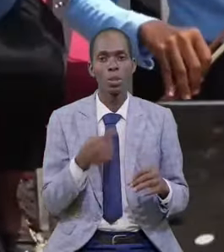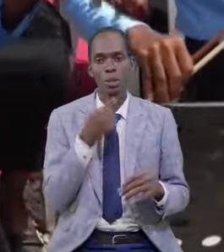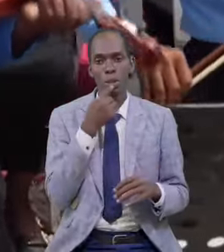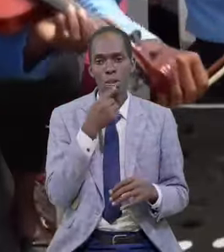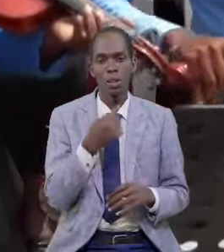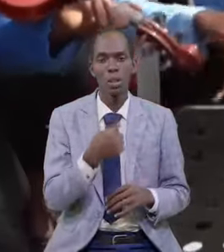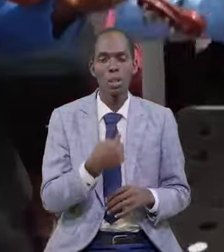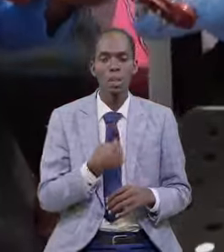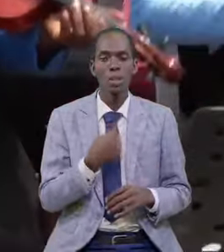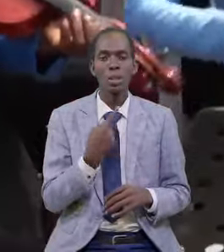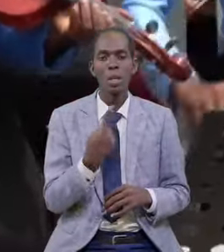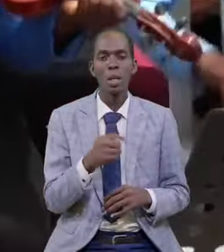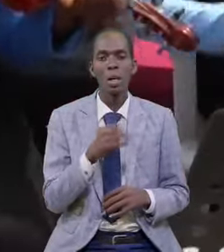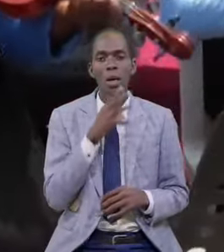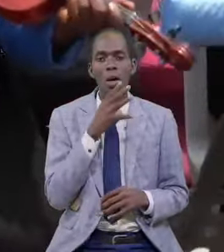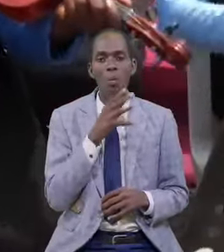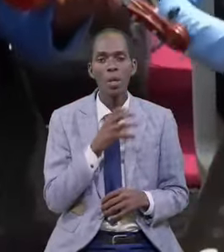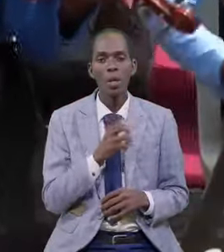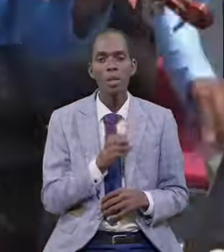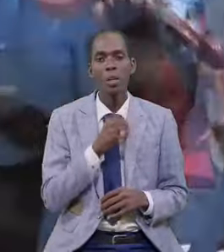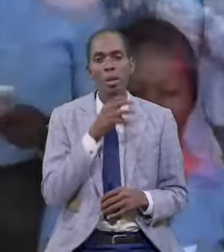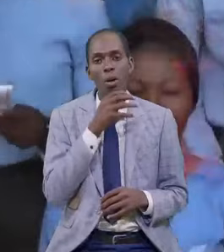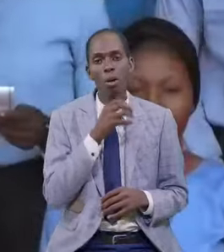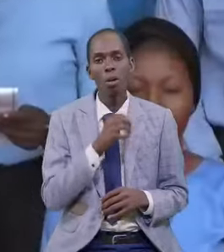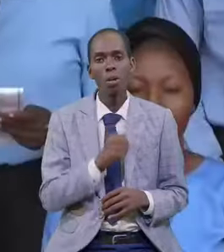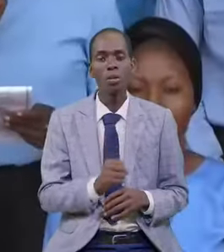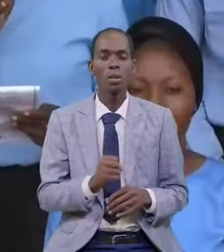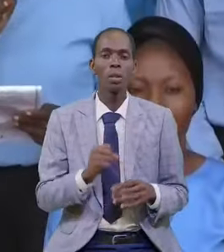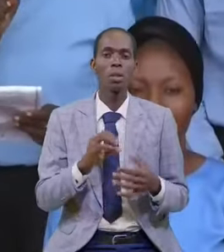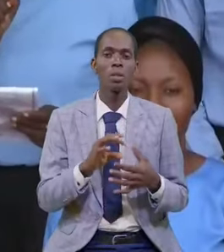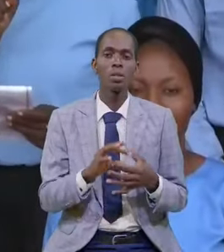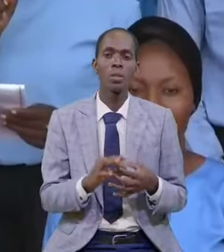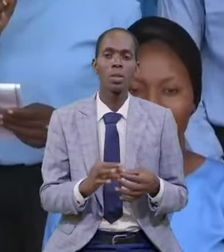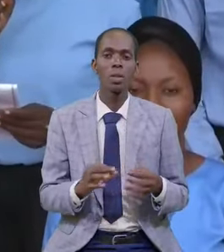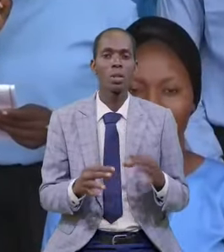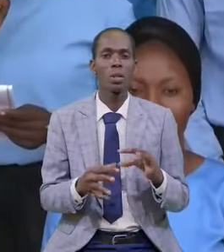story tell me the